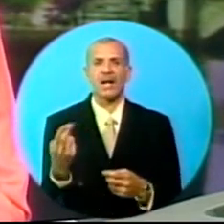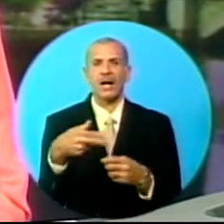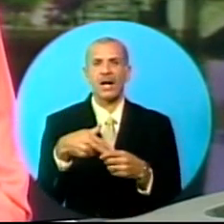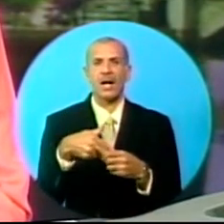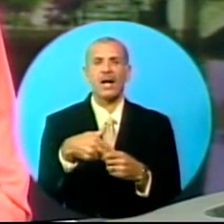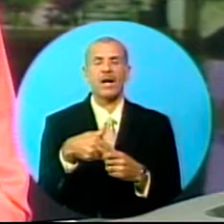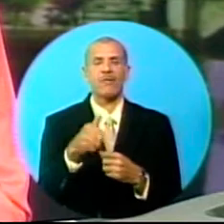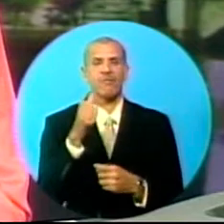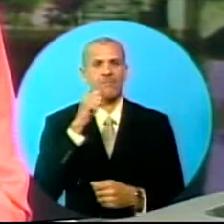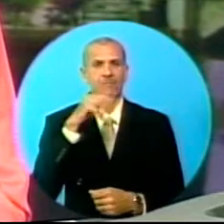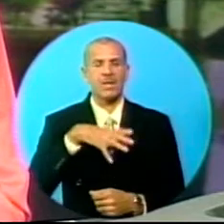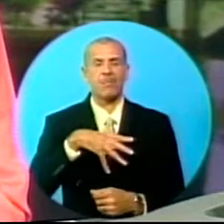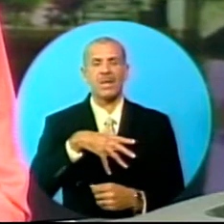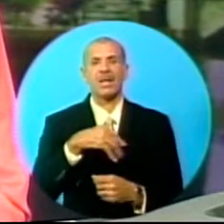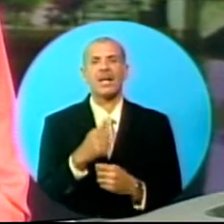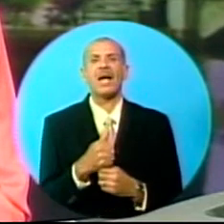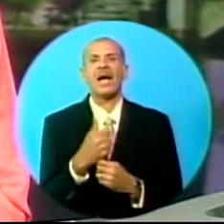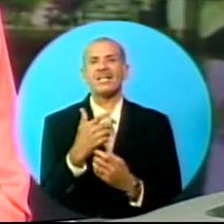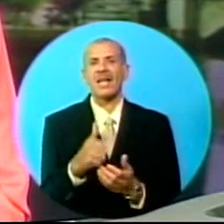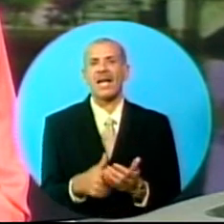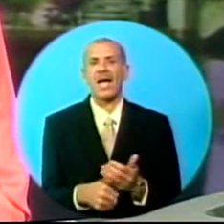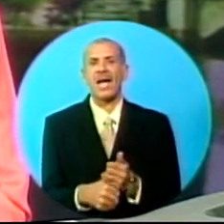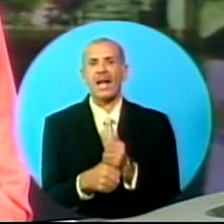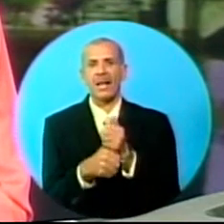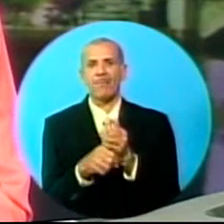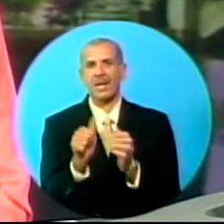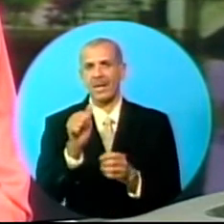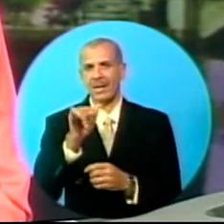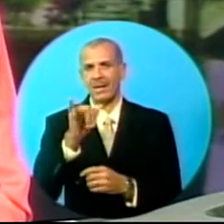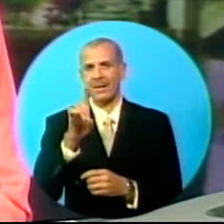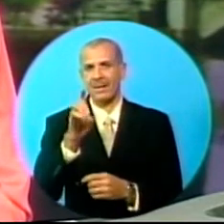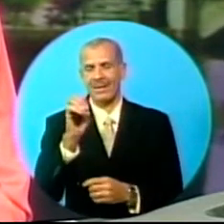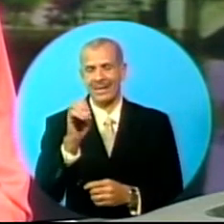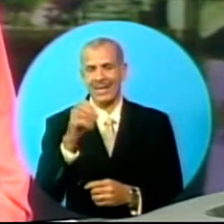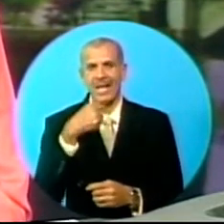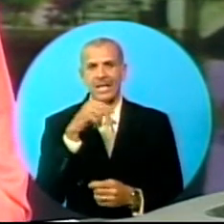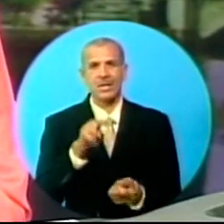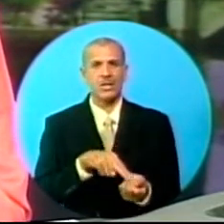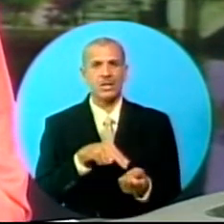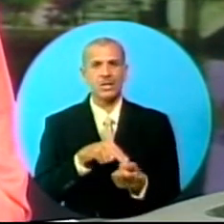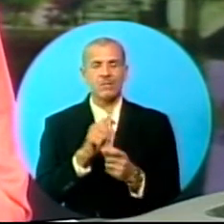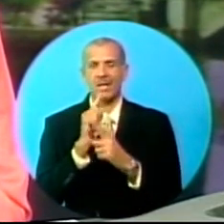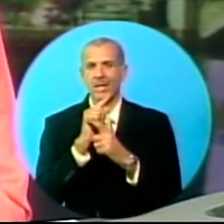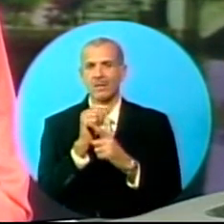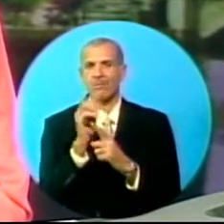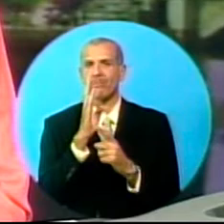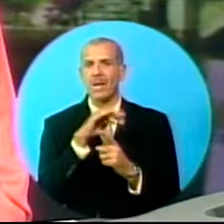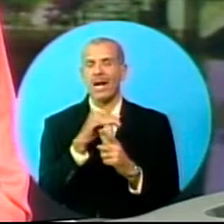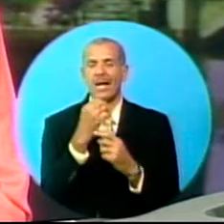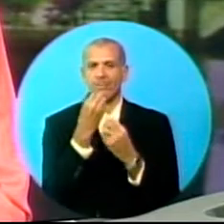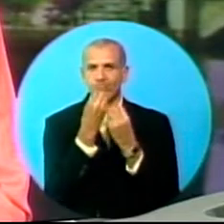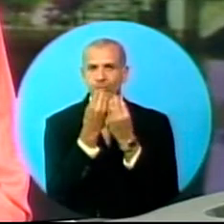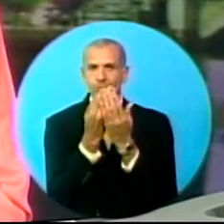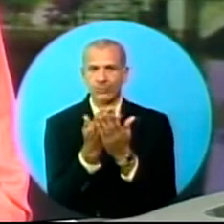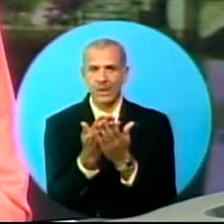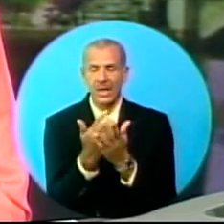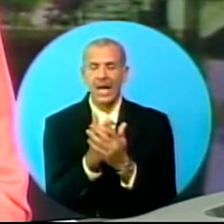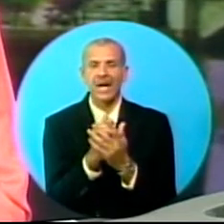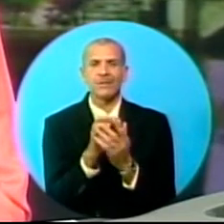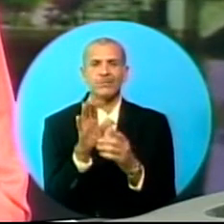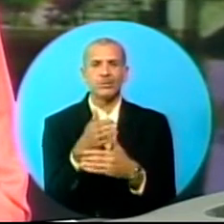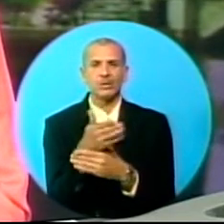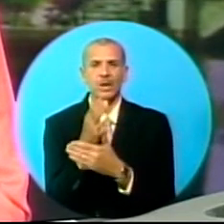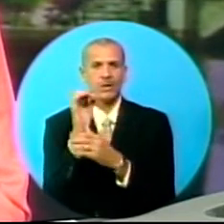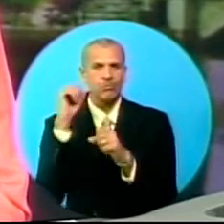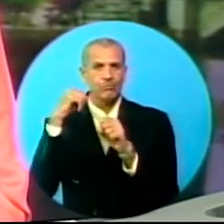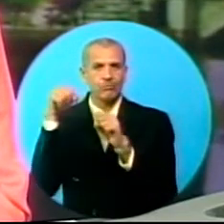auxiliary, often referred to as a help aide. The nurse's profession has come in for some bad press following the circulation of the